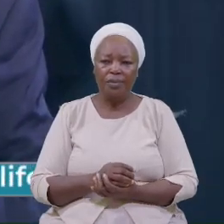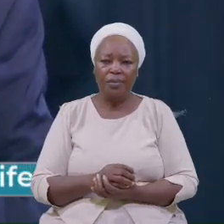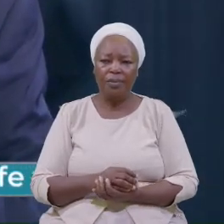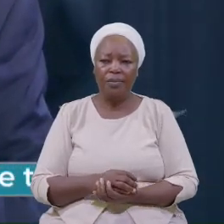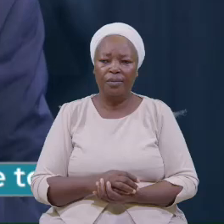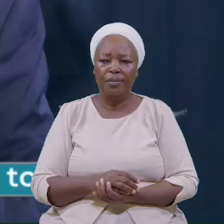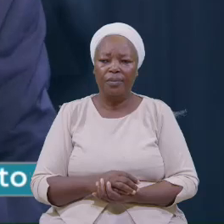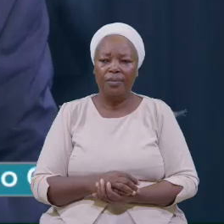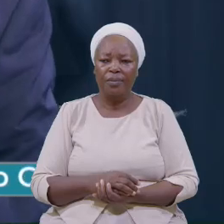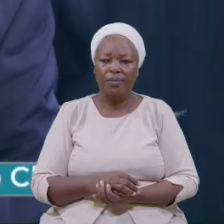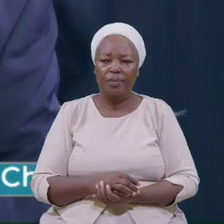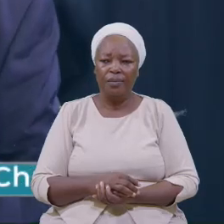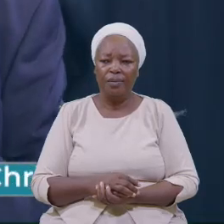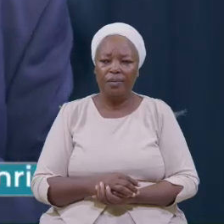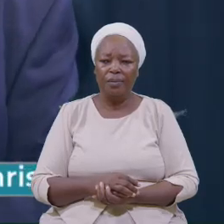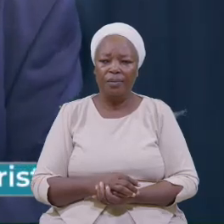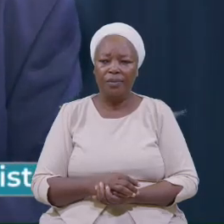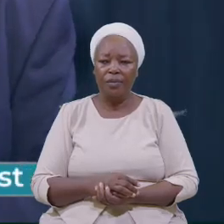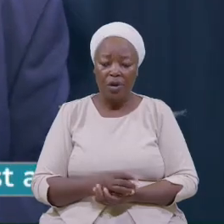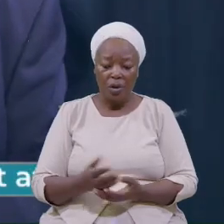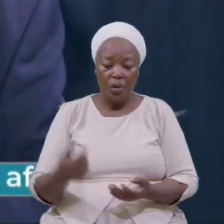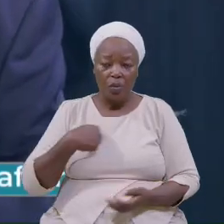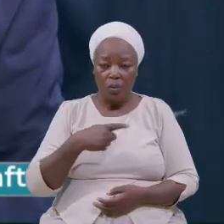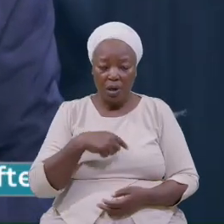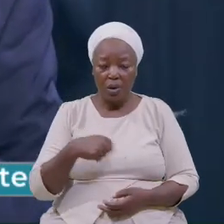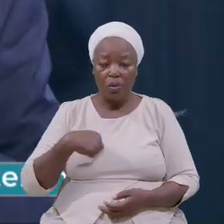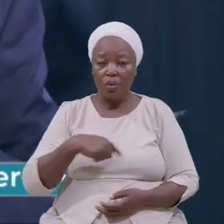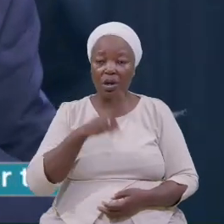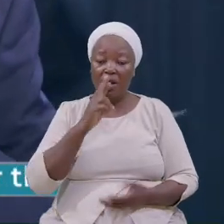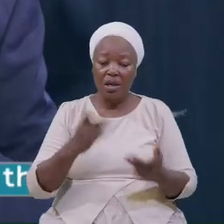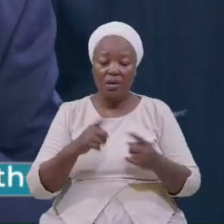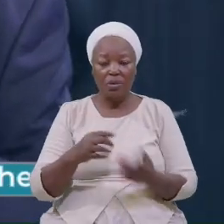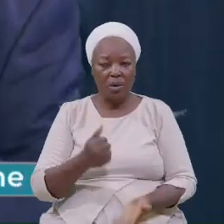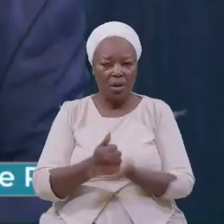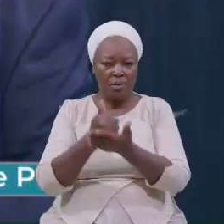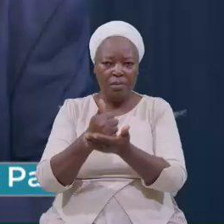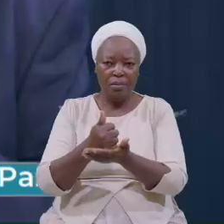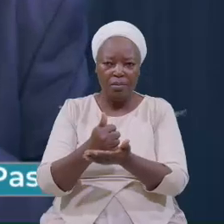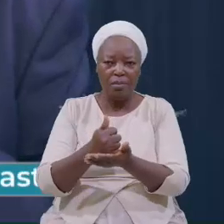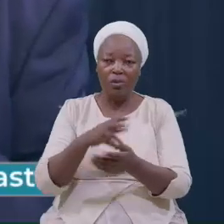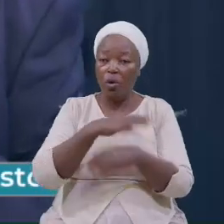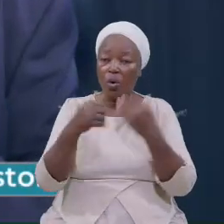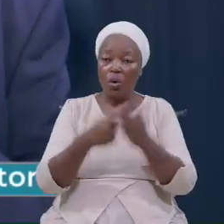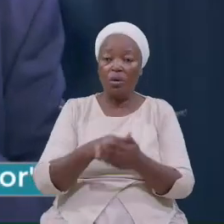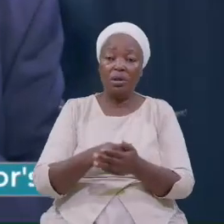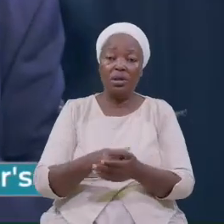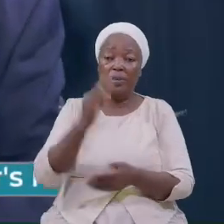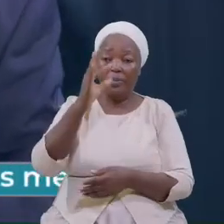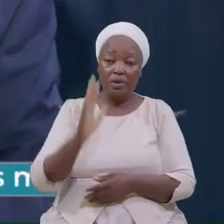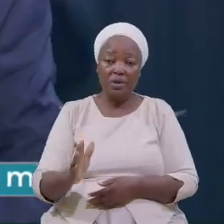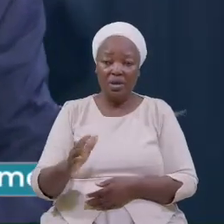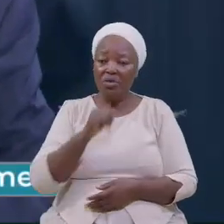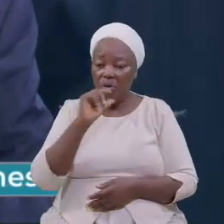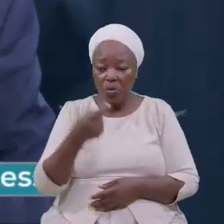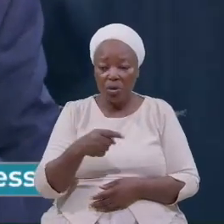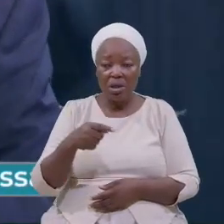ama urade akosie wiye no. We are there to help you. All the ministers and all the pastors, not only the deeper life